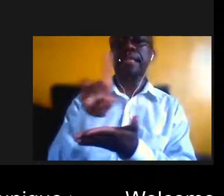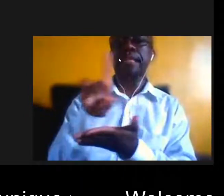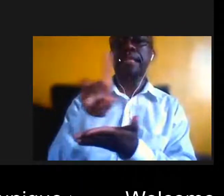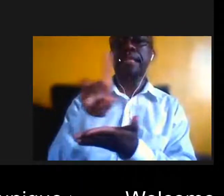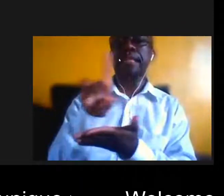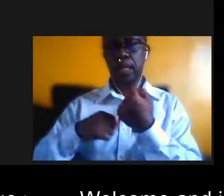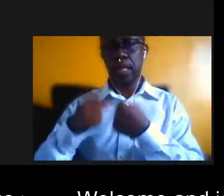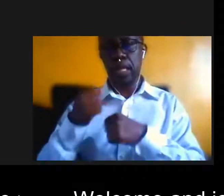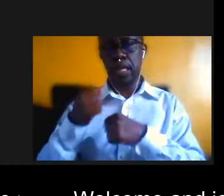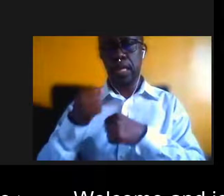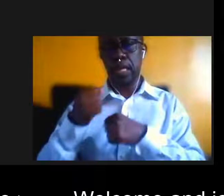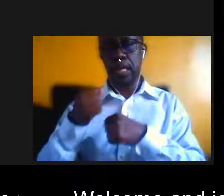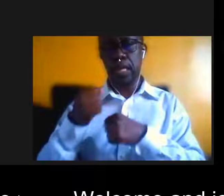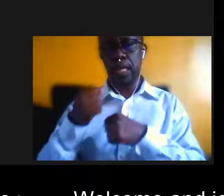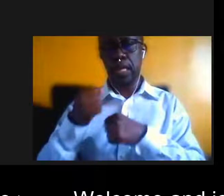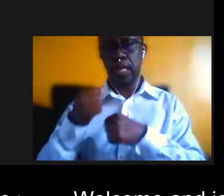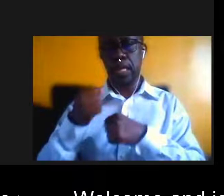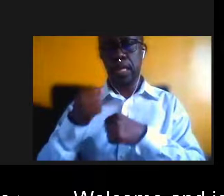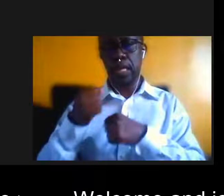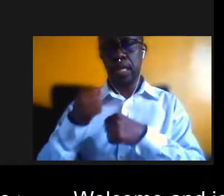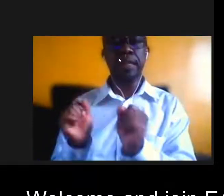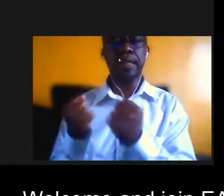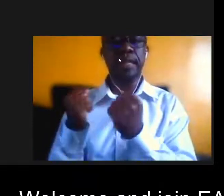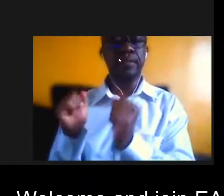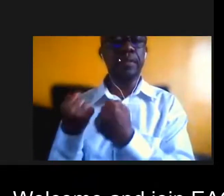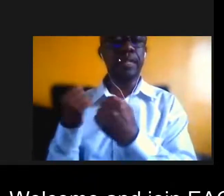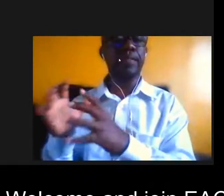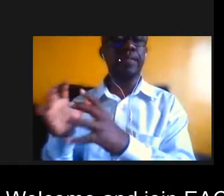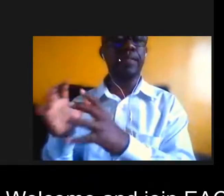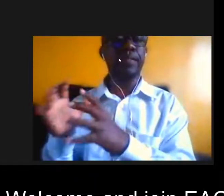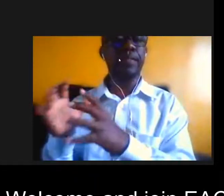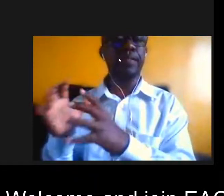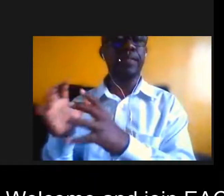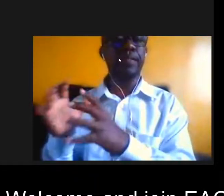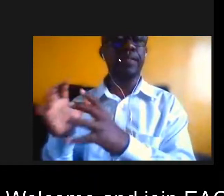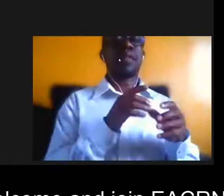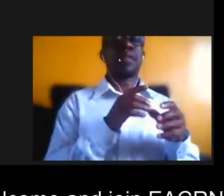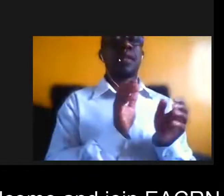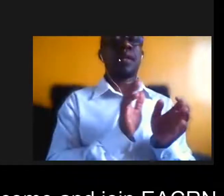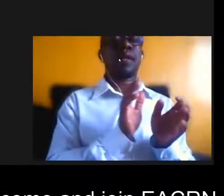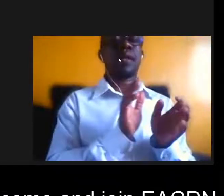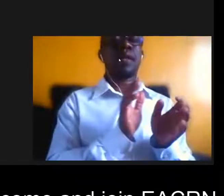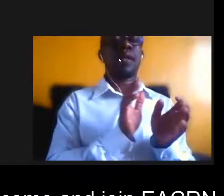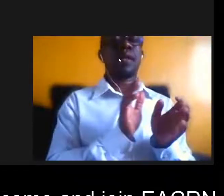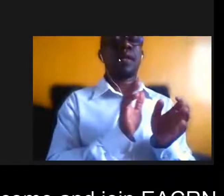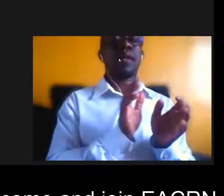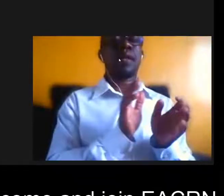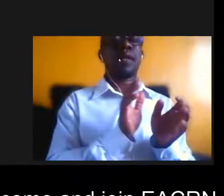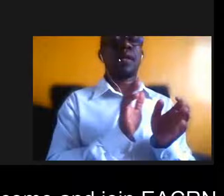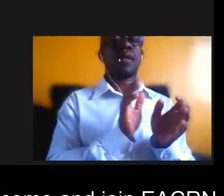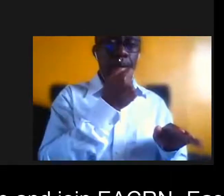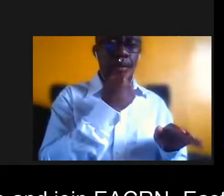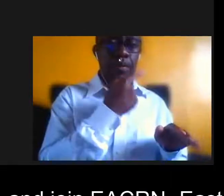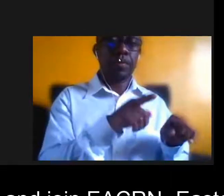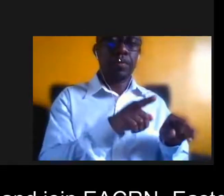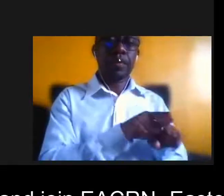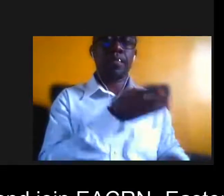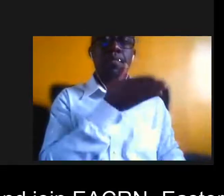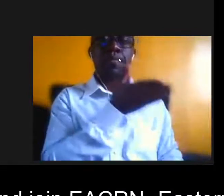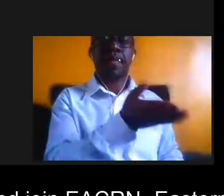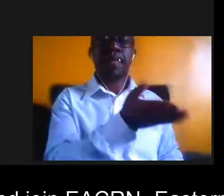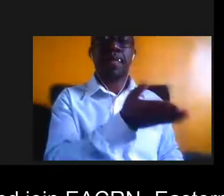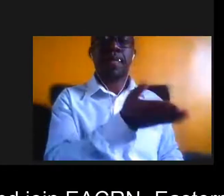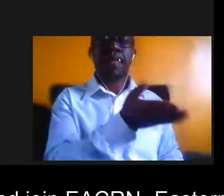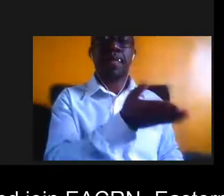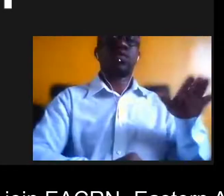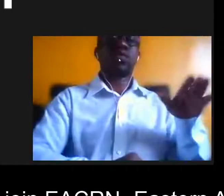rescued. Being isolated and being treated, and being not treated, but and being